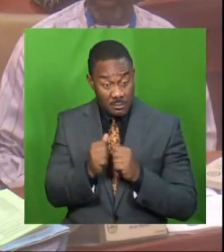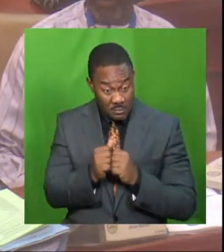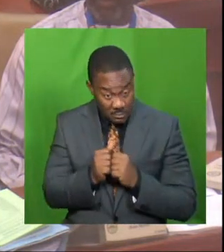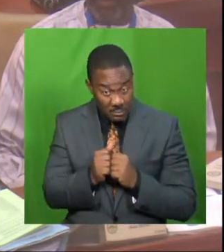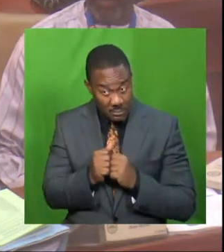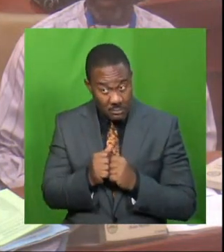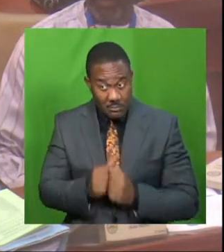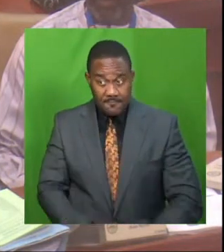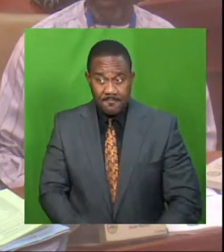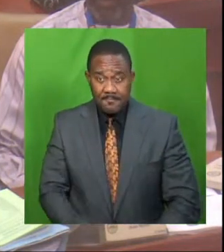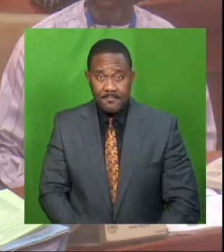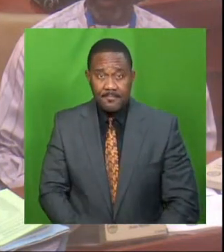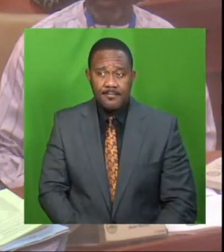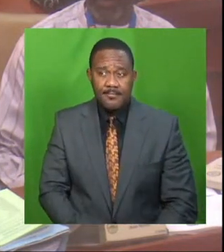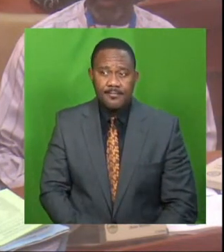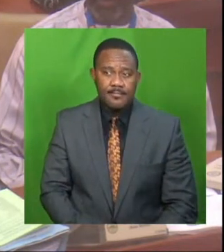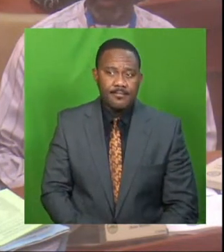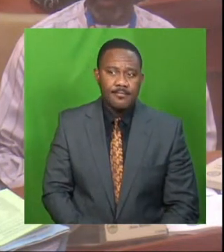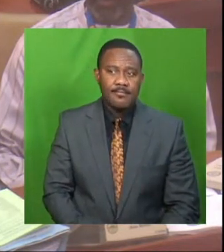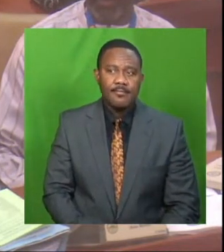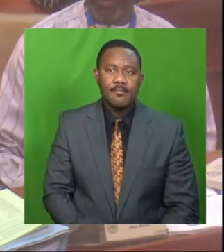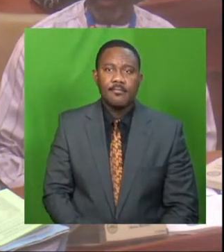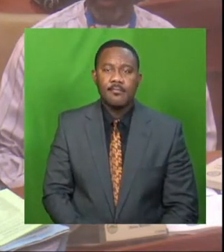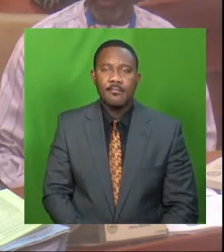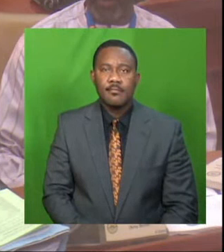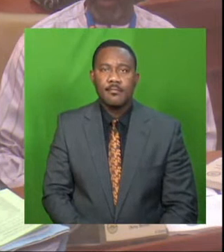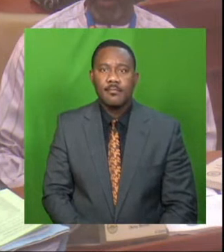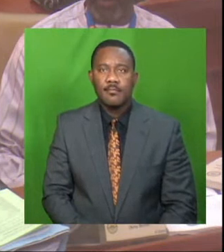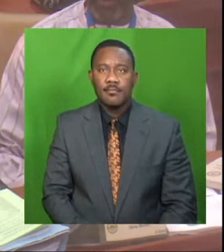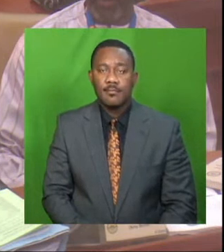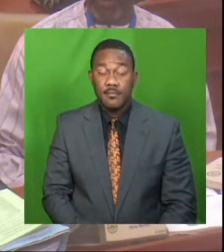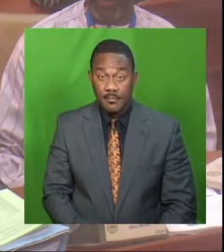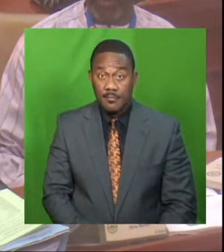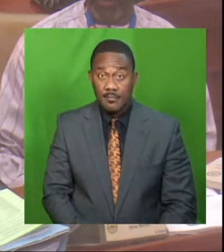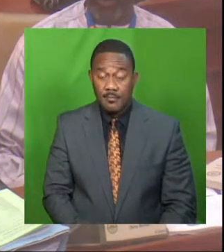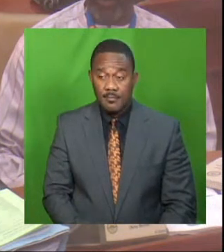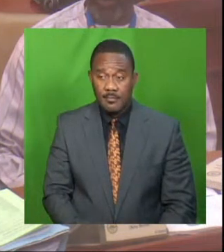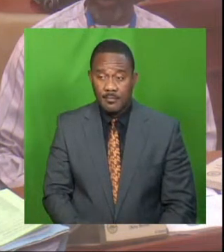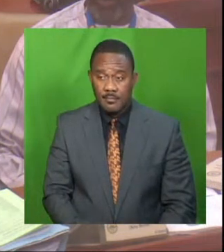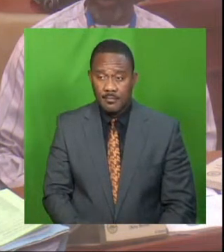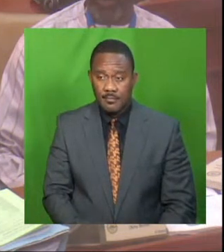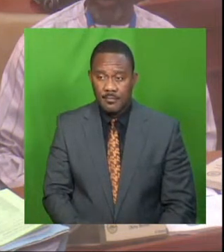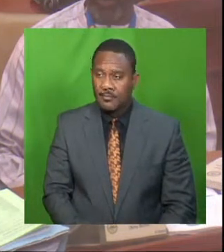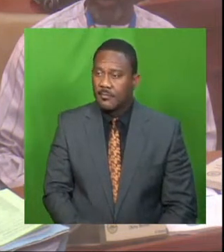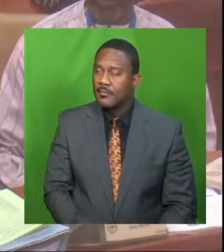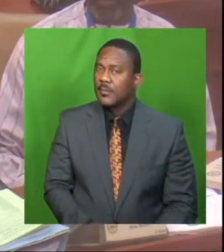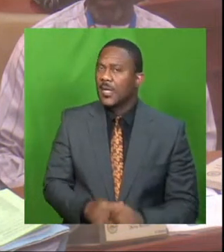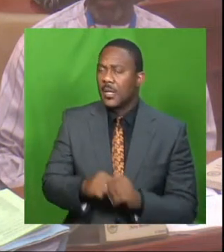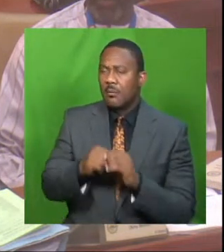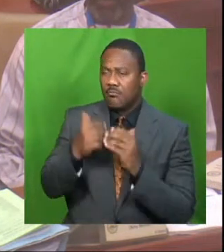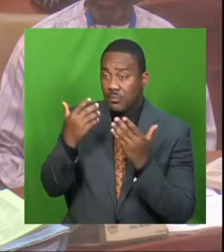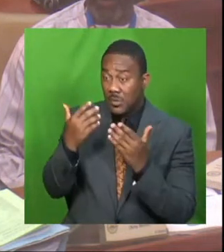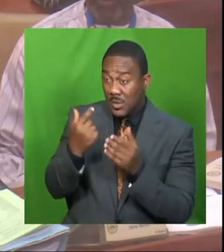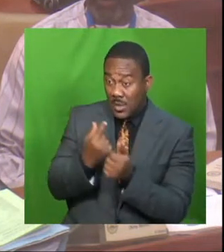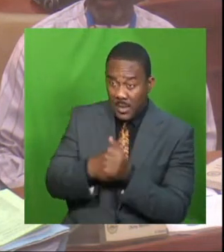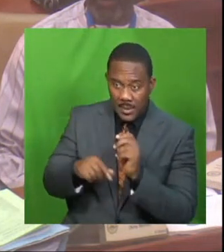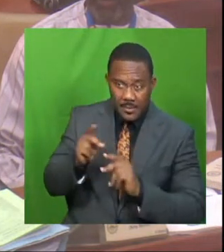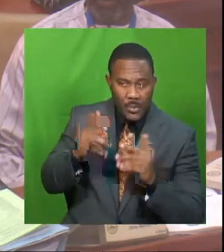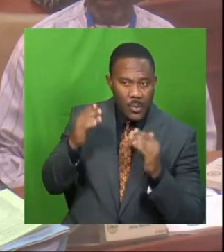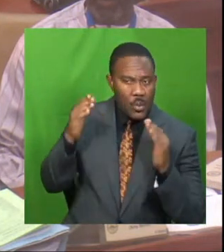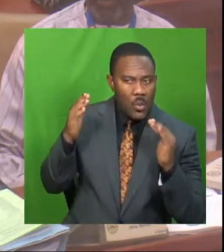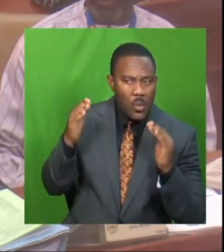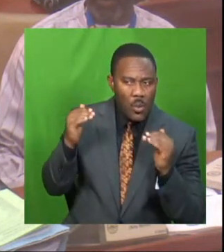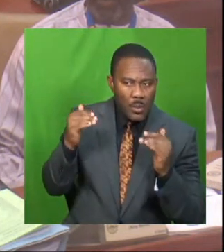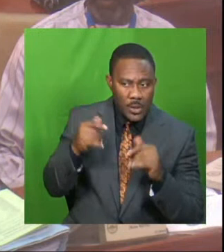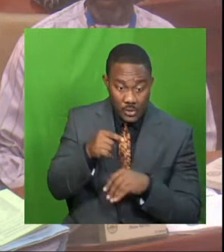Mr. Speaker, it is the expectation of the Ghanaian public that you